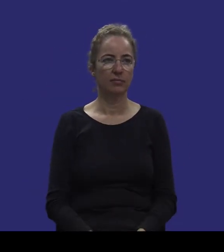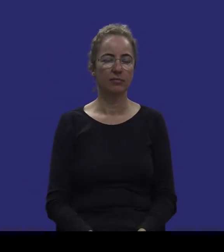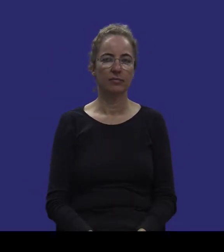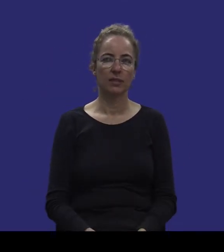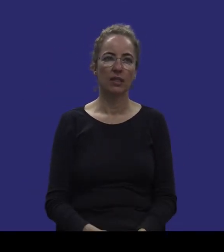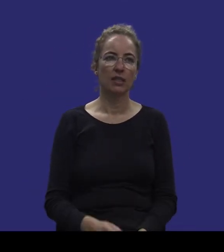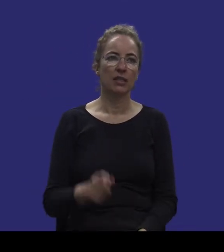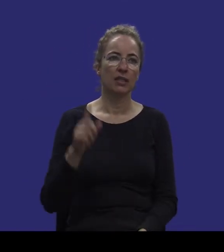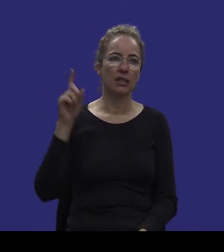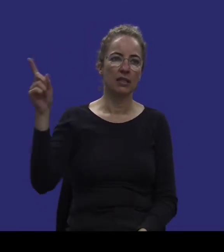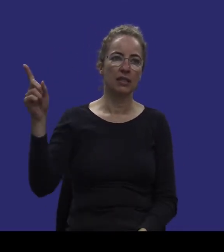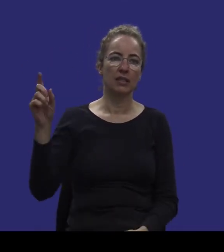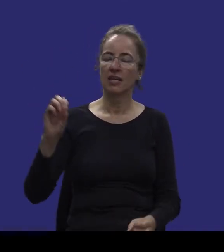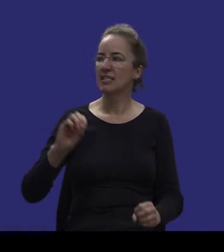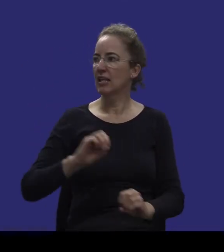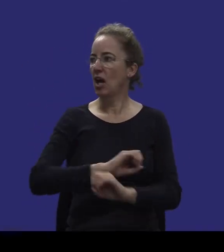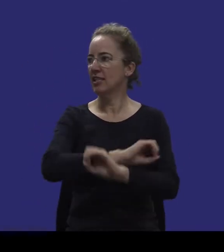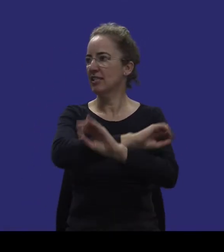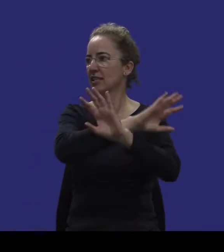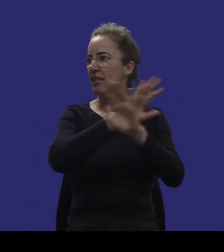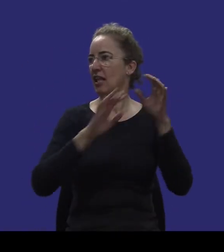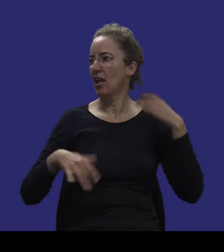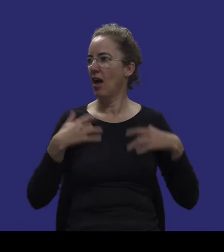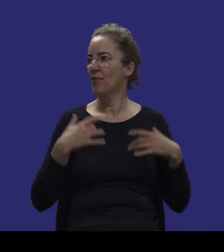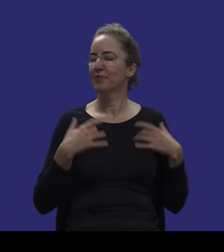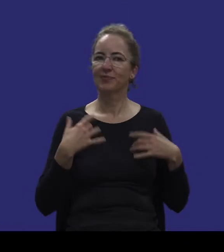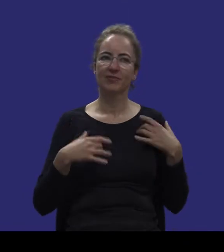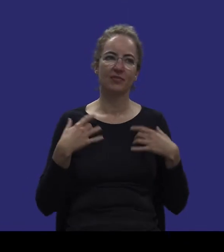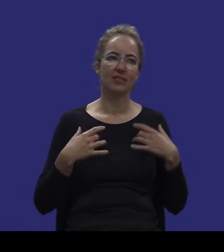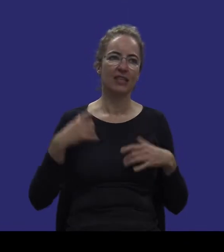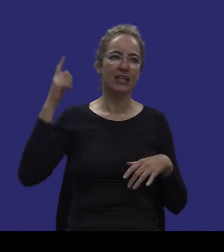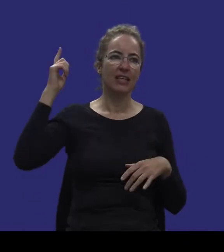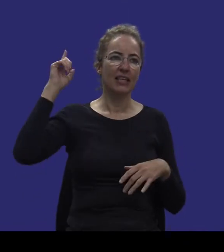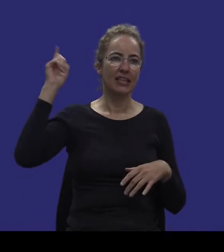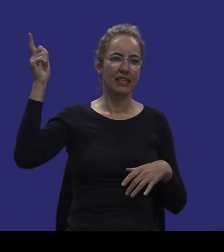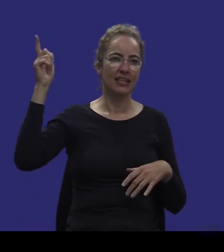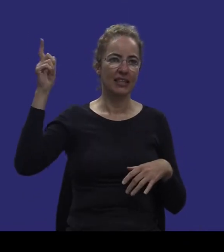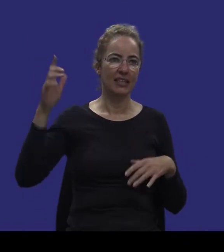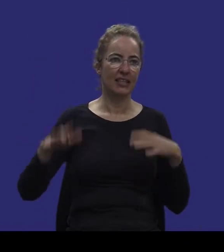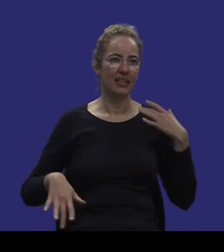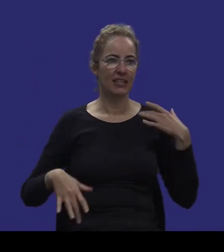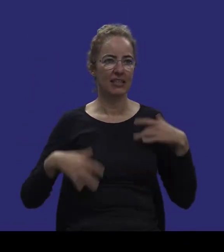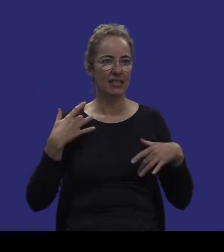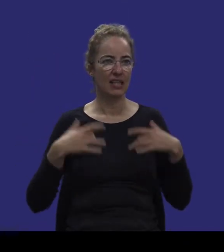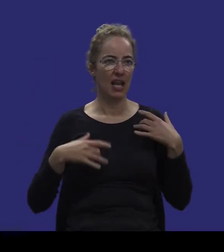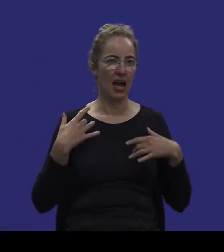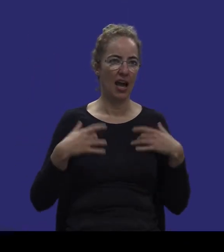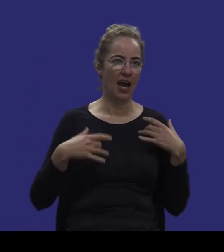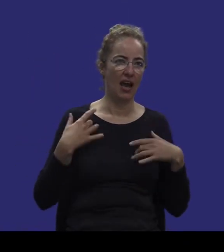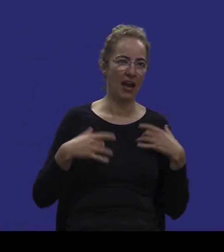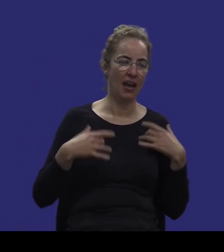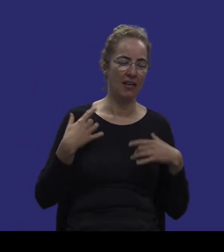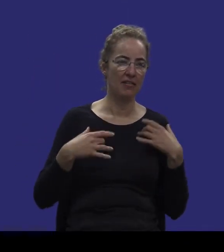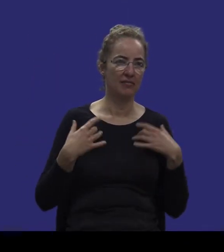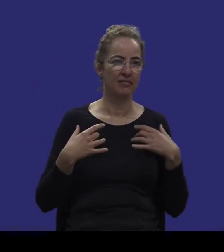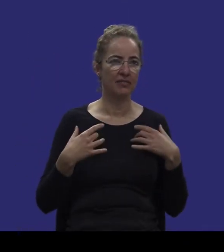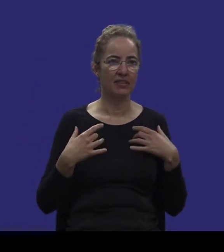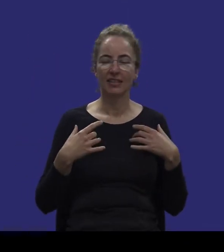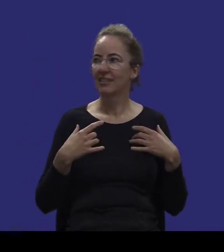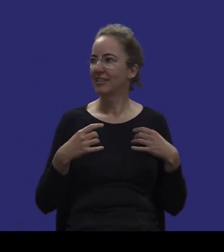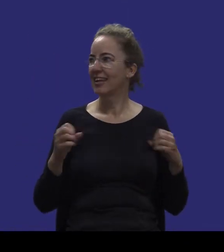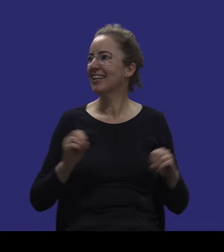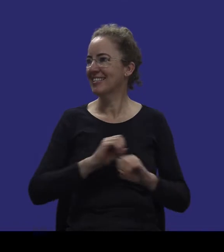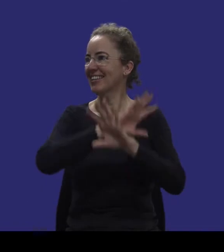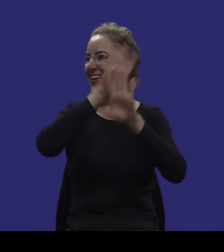light. He is the light. He is the